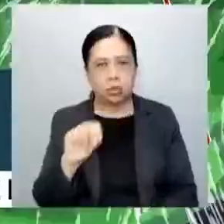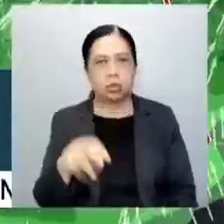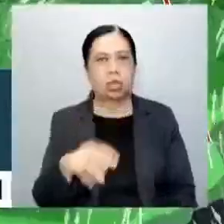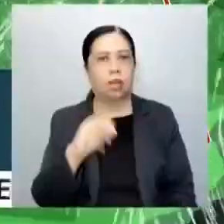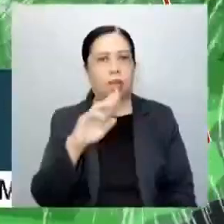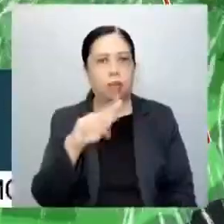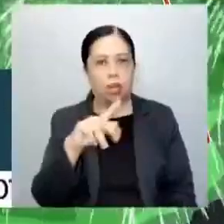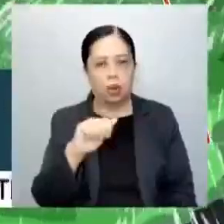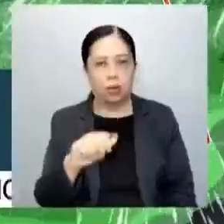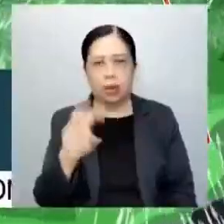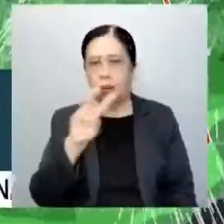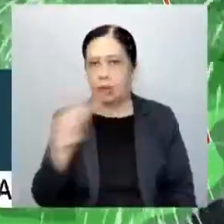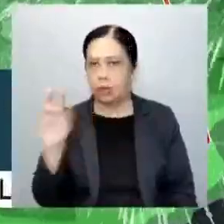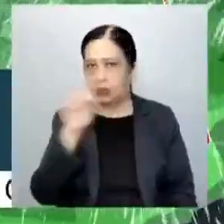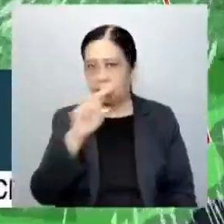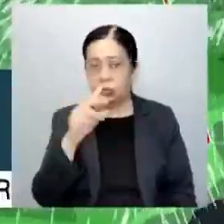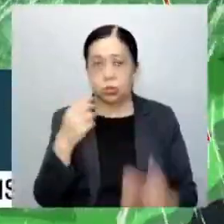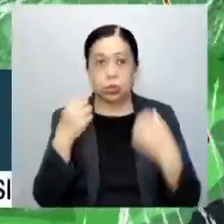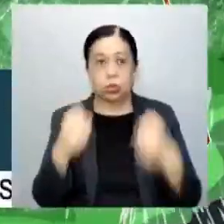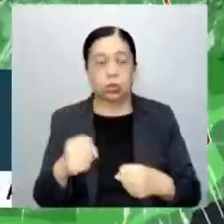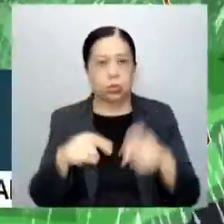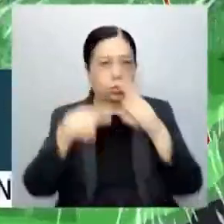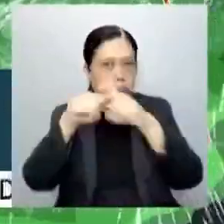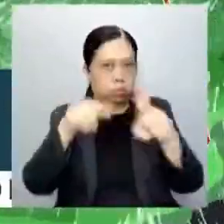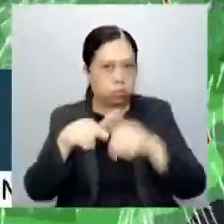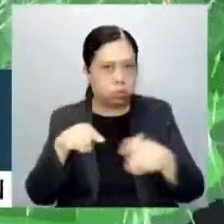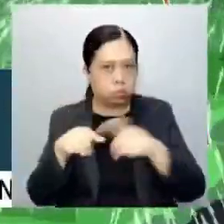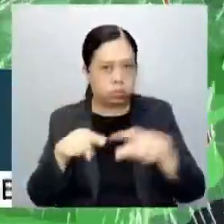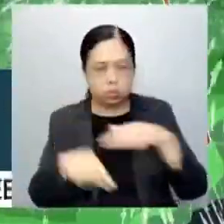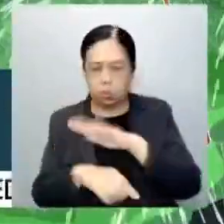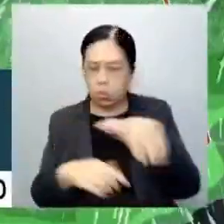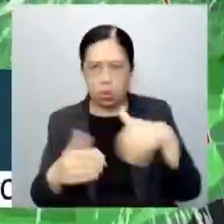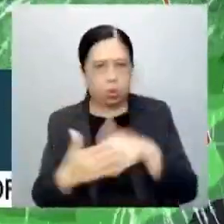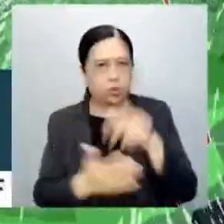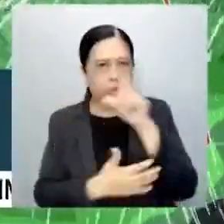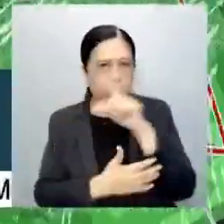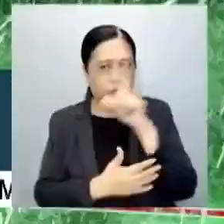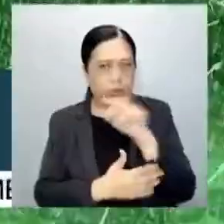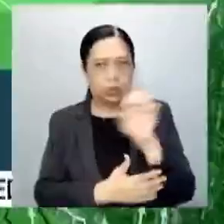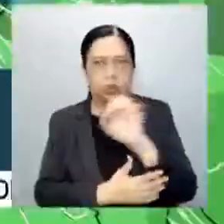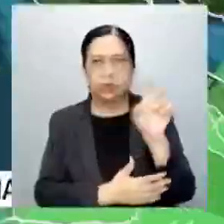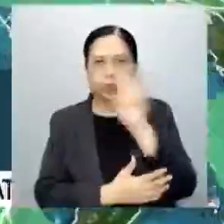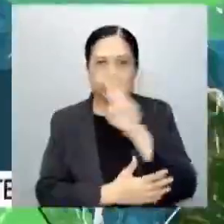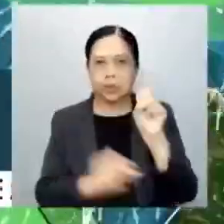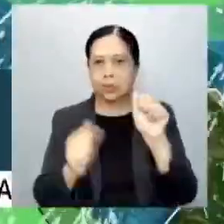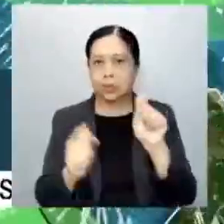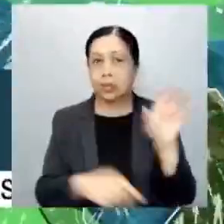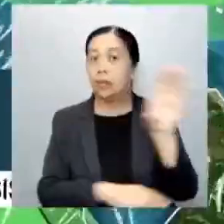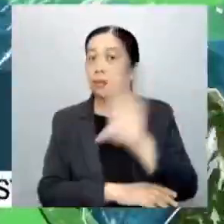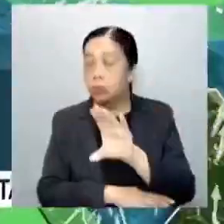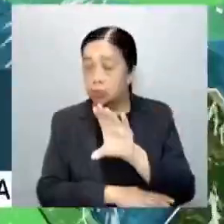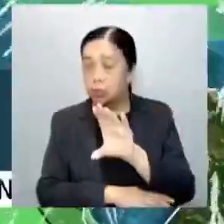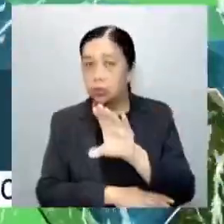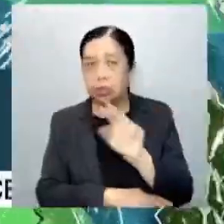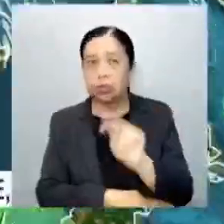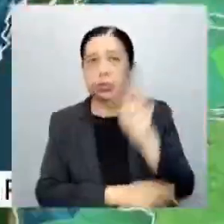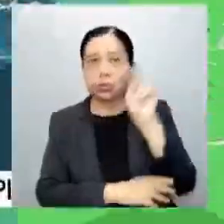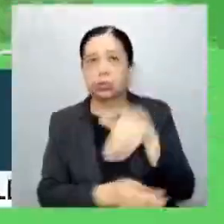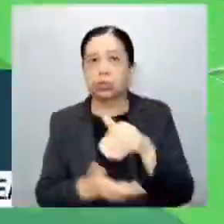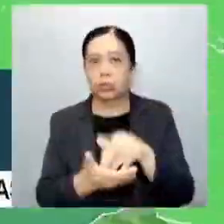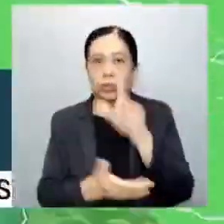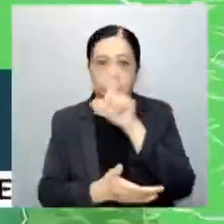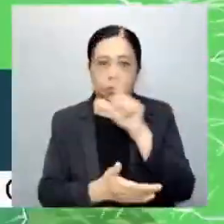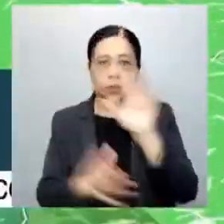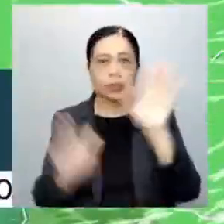Visayas. Intense thunderstorms will affect the entire Luzon and eastern Visayas Saturday afternoon and northern and central Luzon